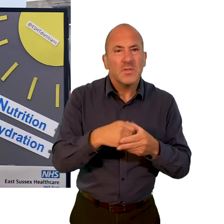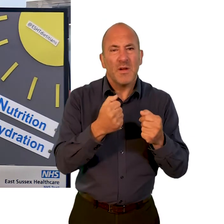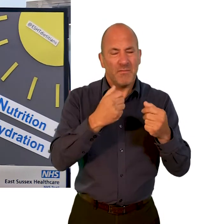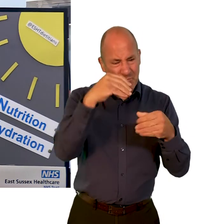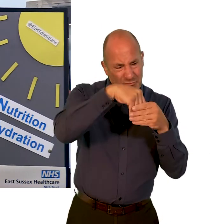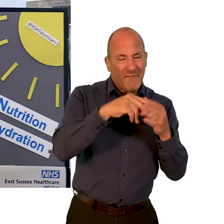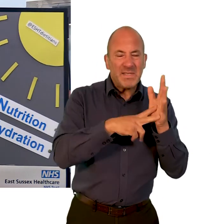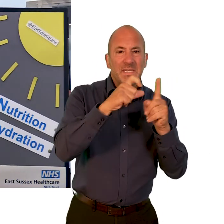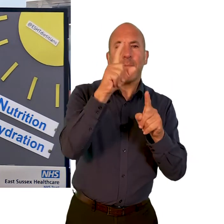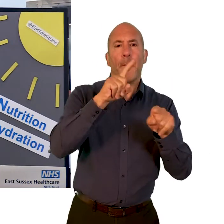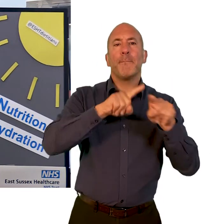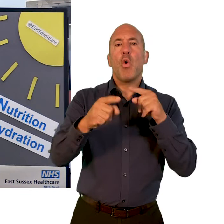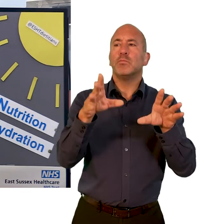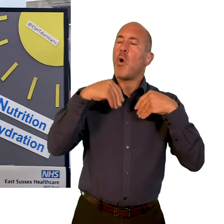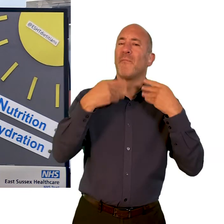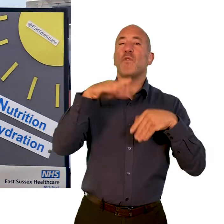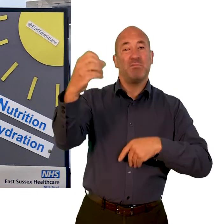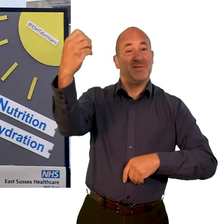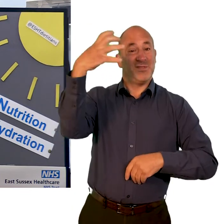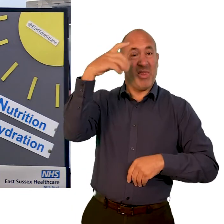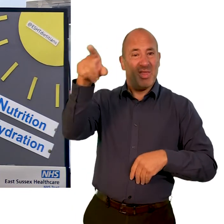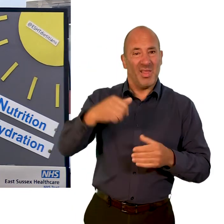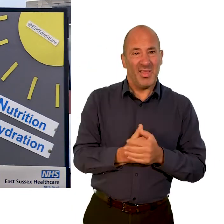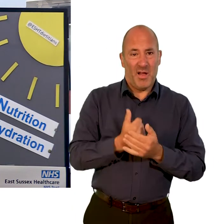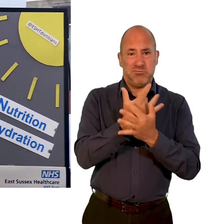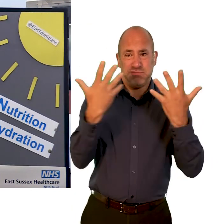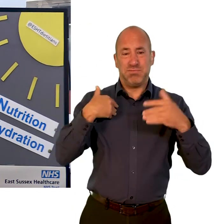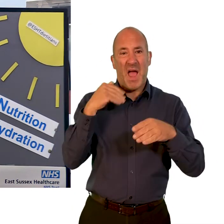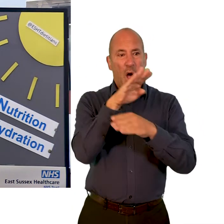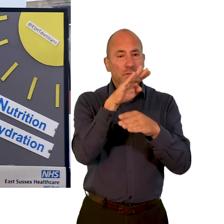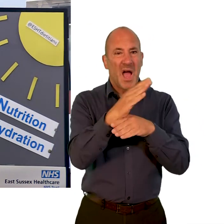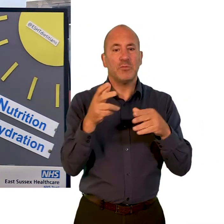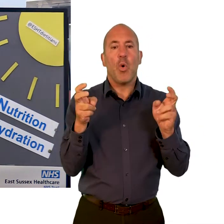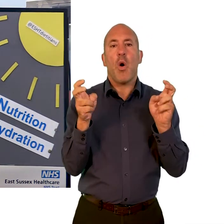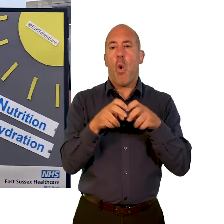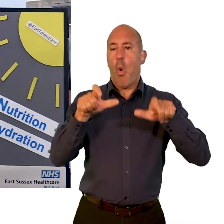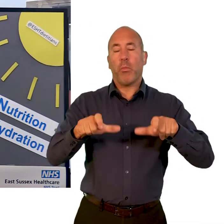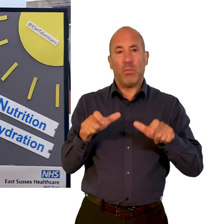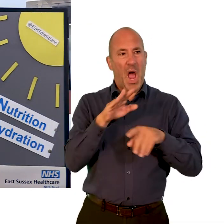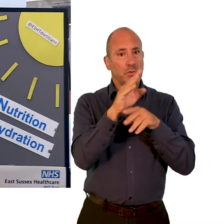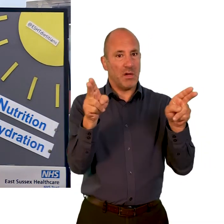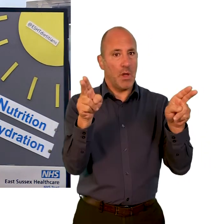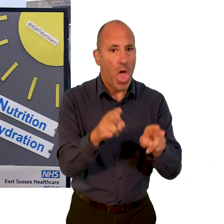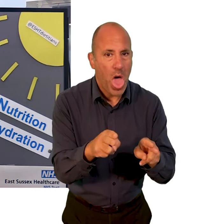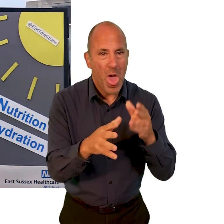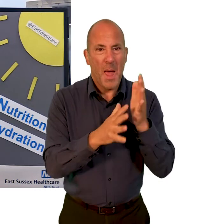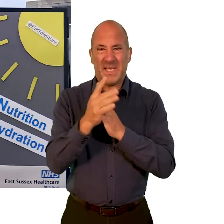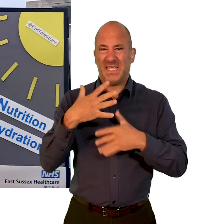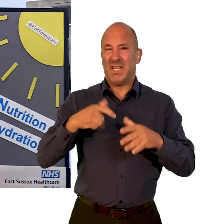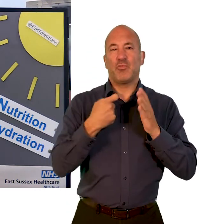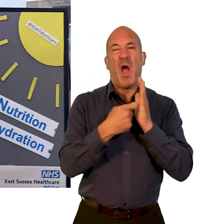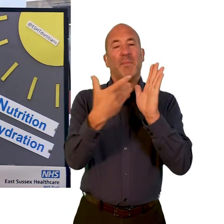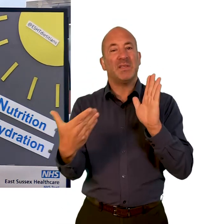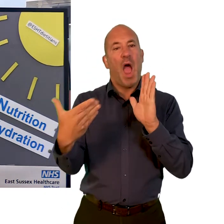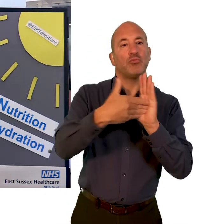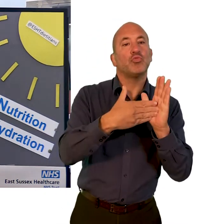we get most of our vitamin D from the sunshine. With many of us self-isolating or spending less time outside, we would recommend considering a supplement